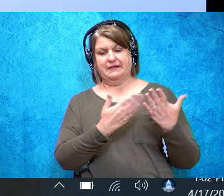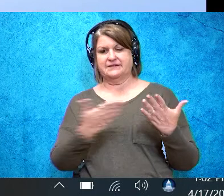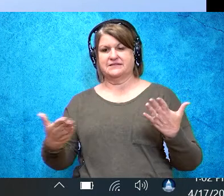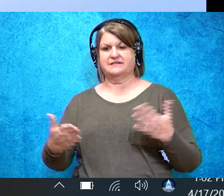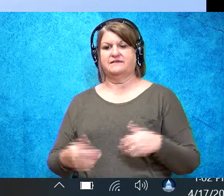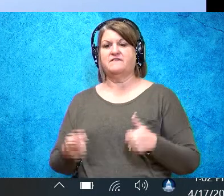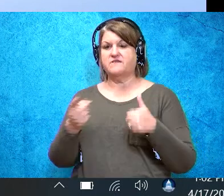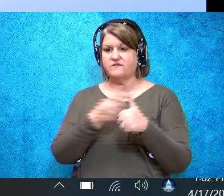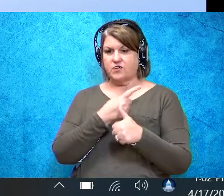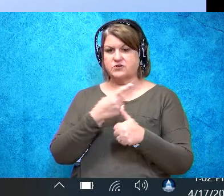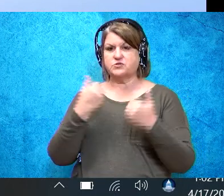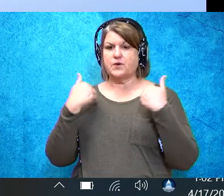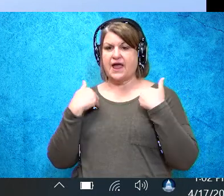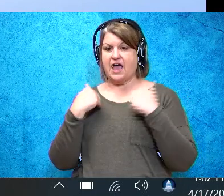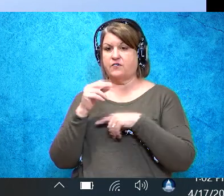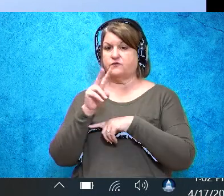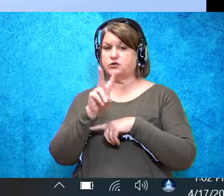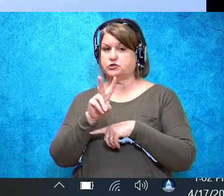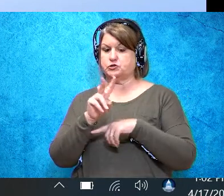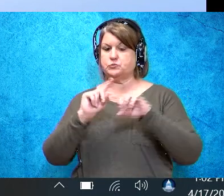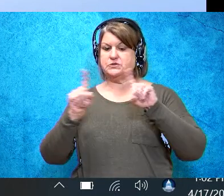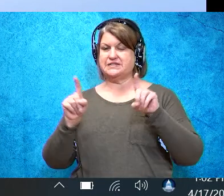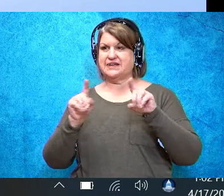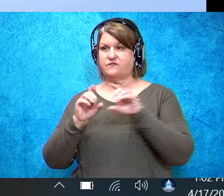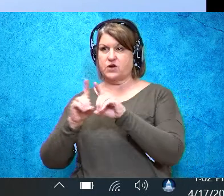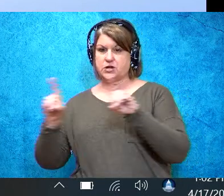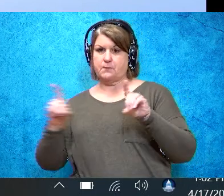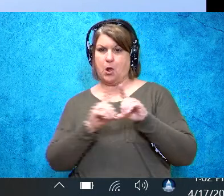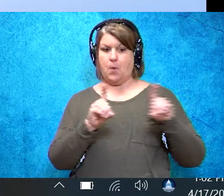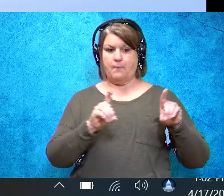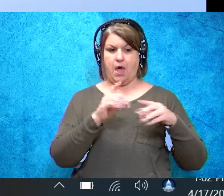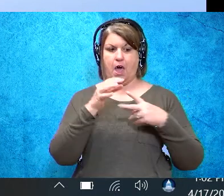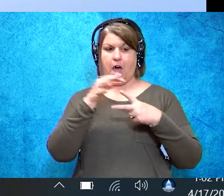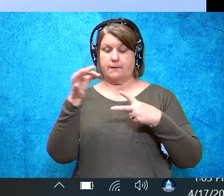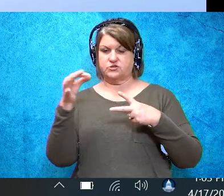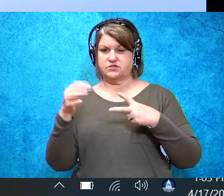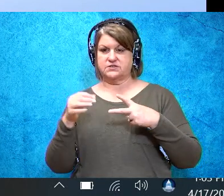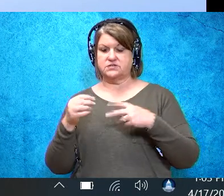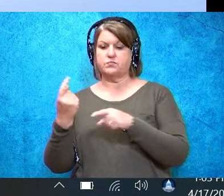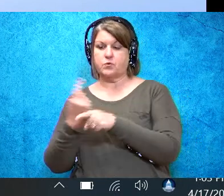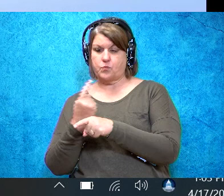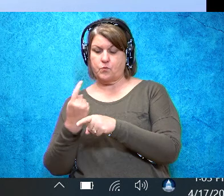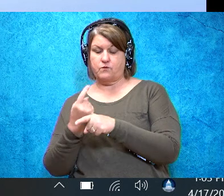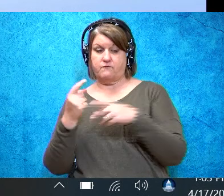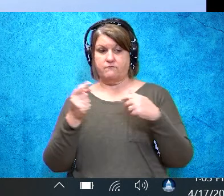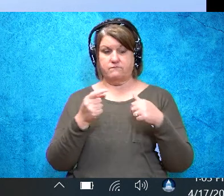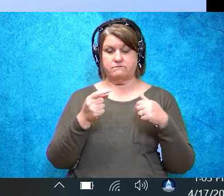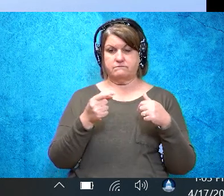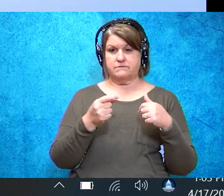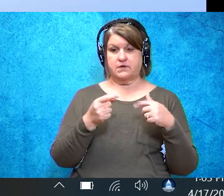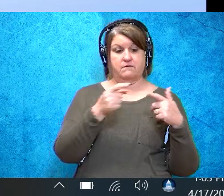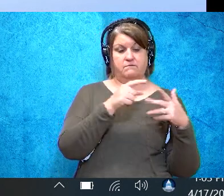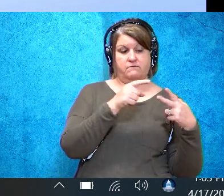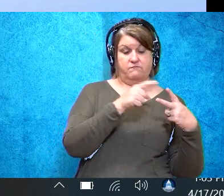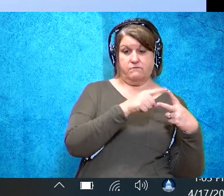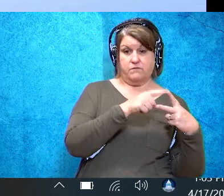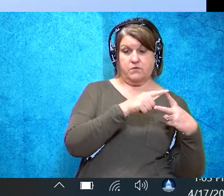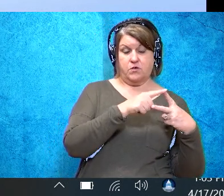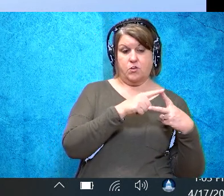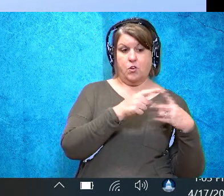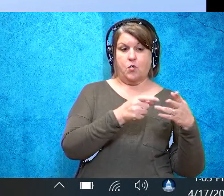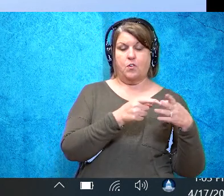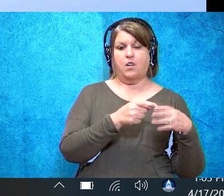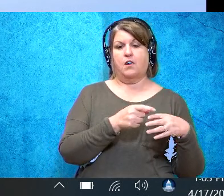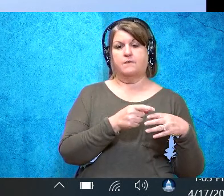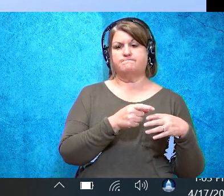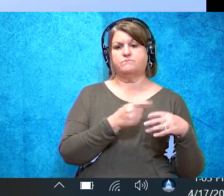First off, we have two different diploma options. We have the regular diploma, which is a 28 credit minimum, and we